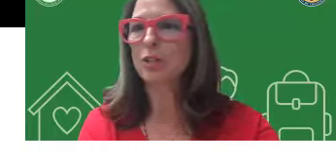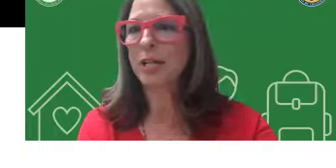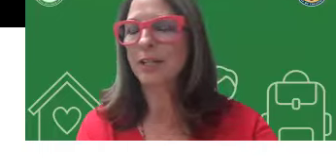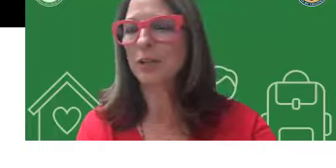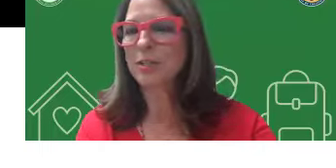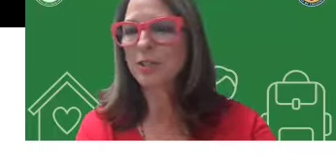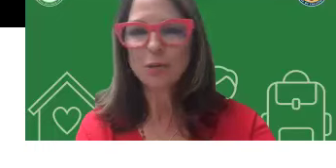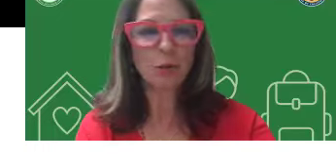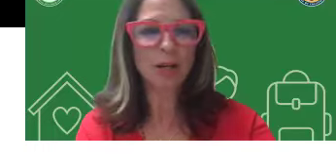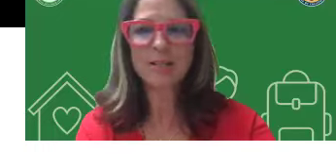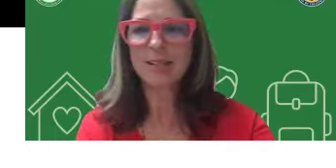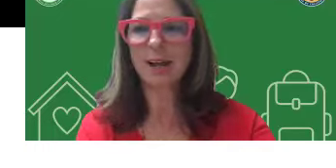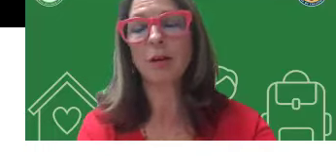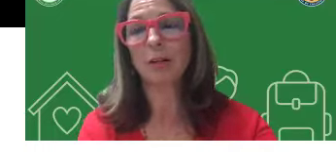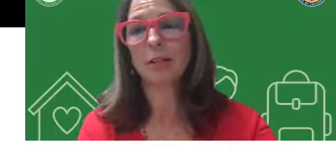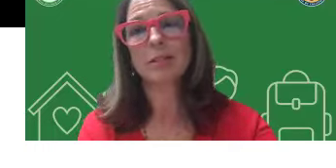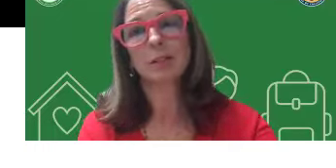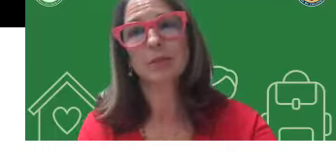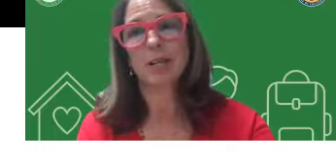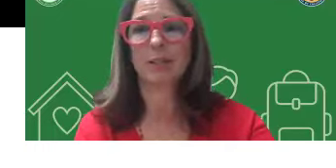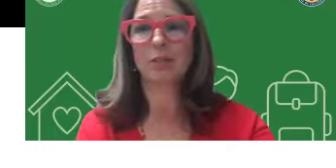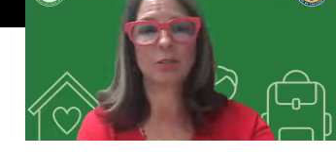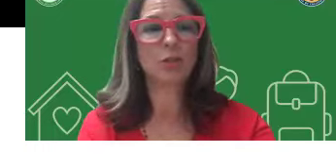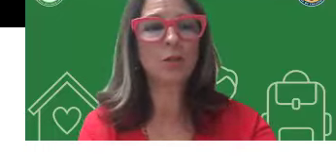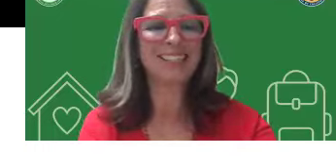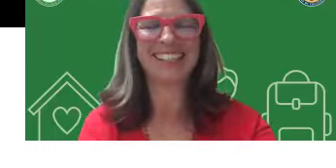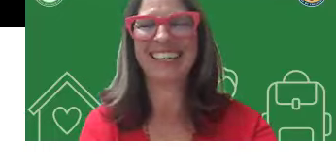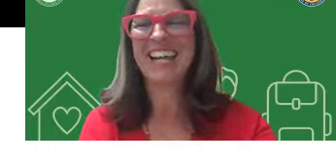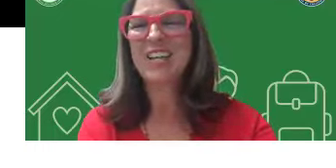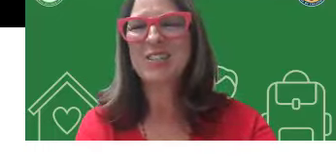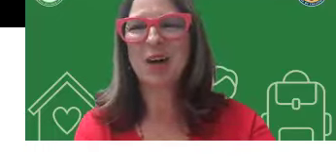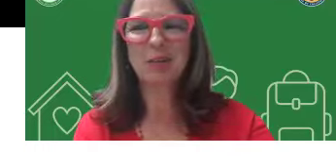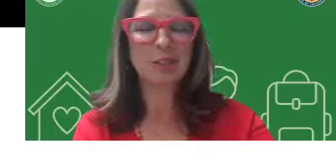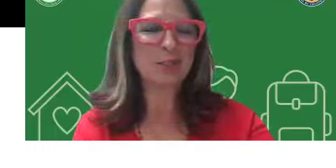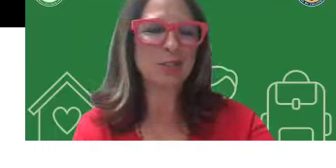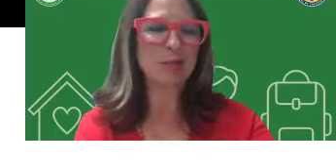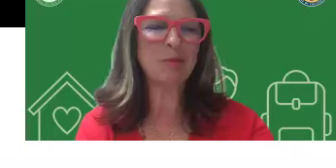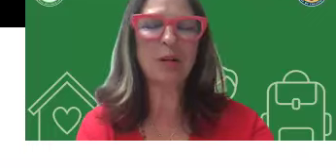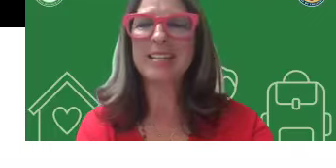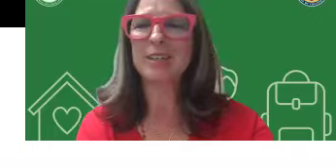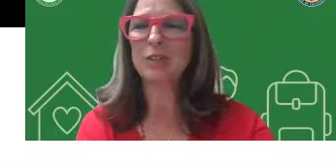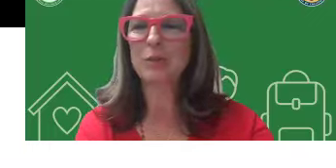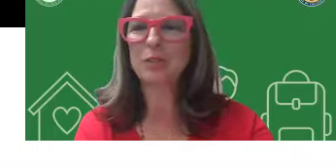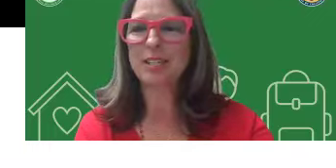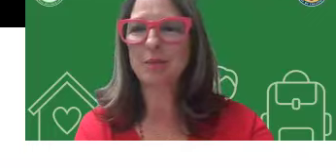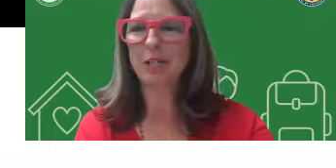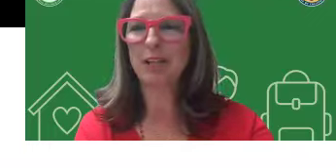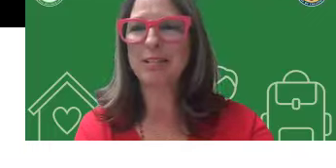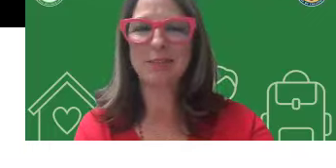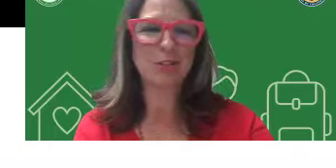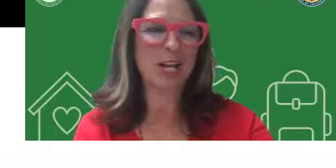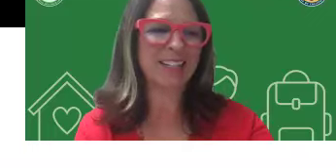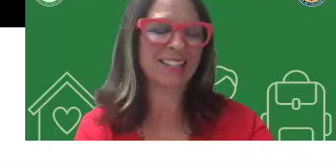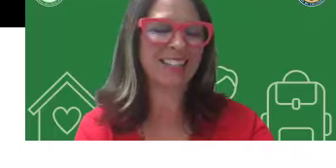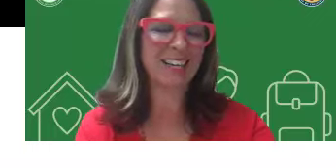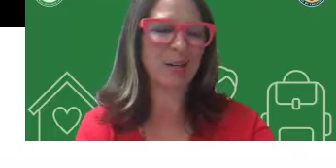James Pearson is going to do technical assistance for us, and ironically, has a little bit of technical issue. So I will introduce him for us, and you will see him